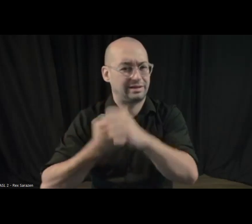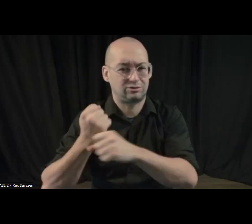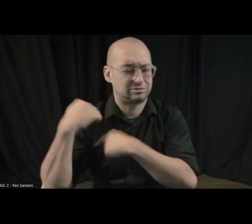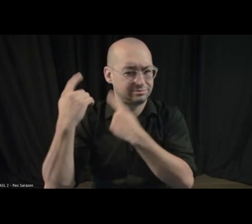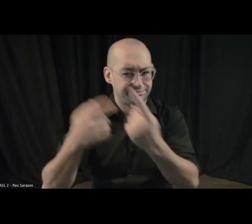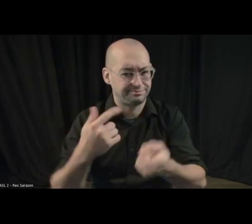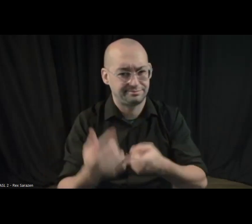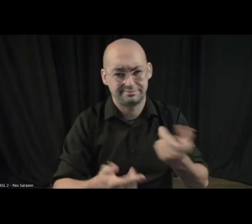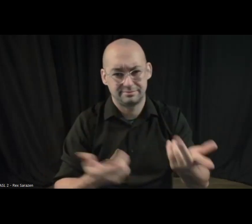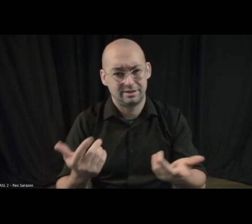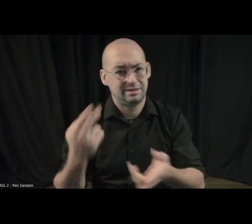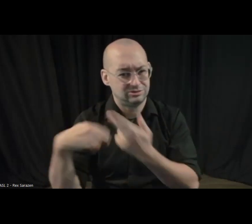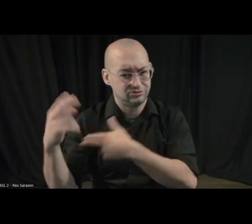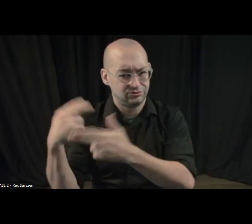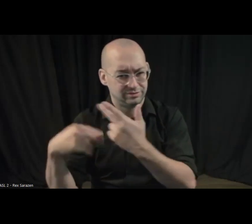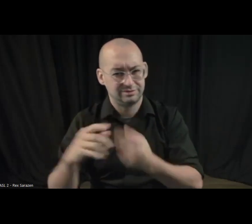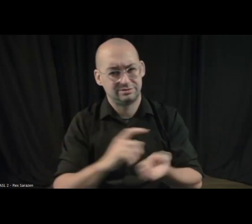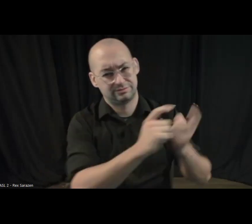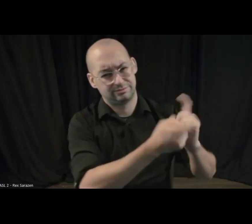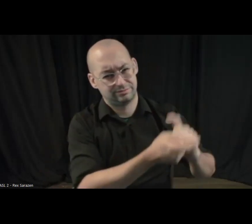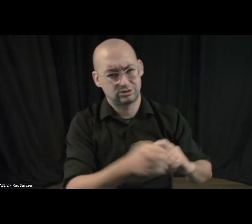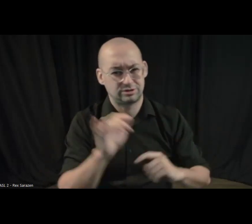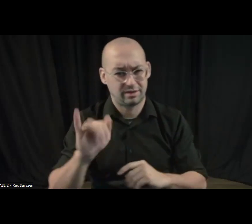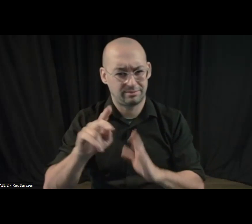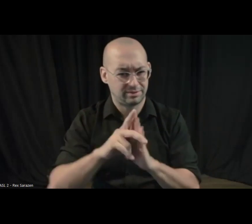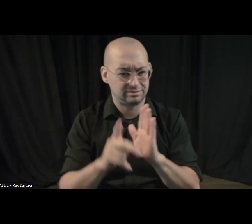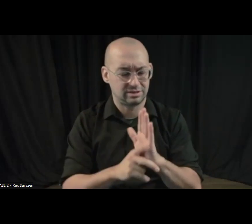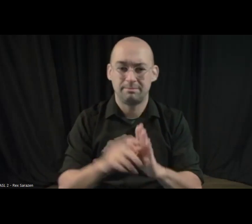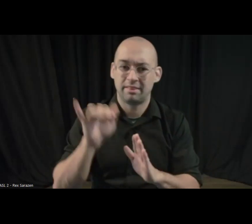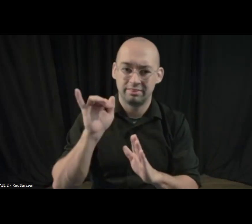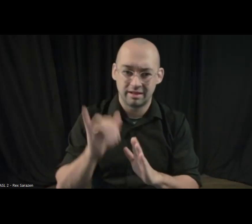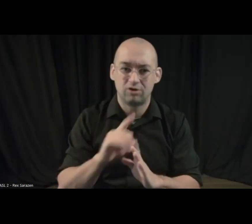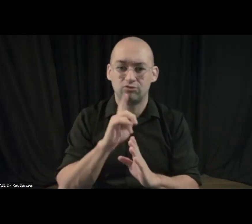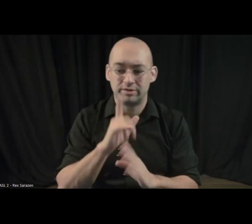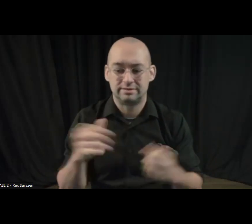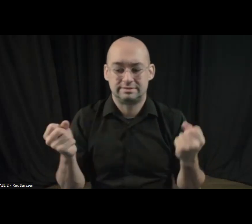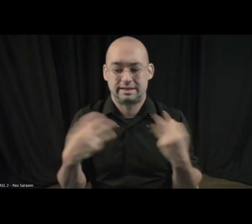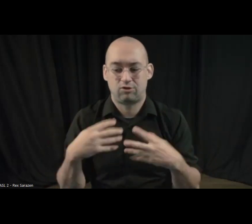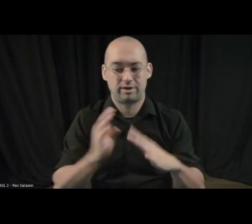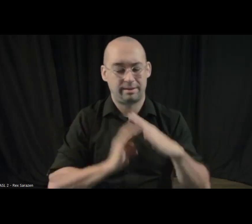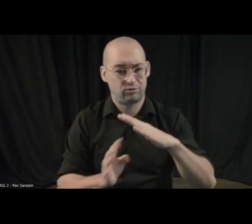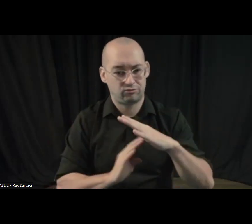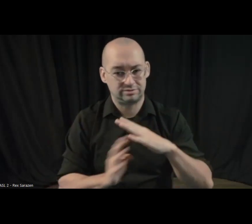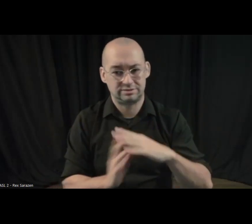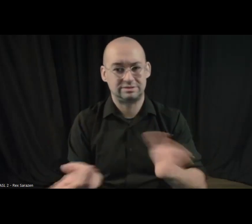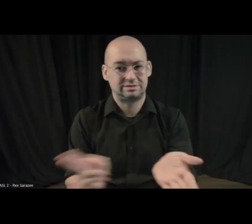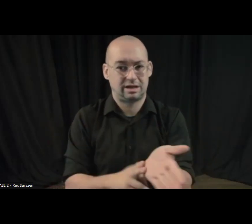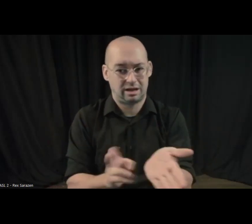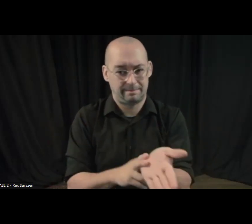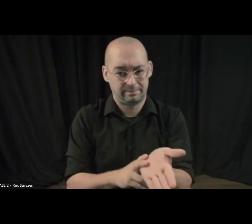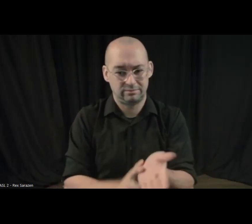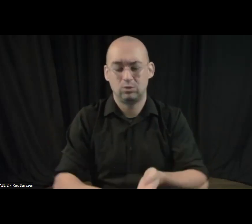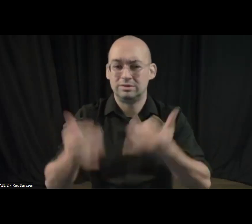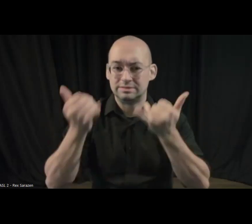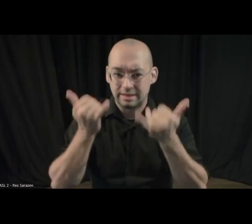has significantly chilled immigrant access to sign up for these programs. A judge did grant,